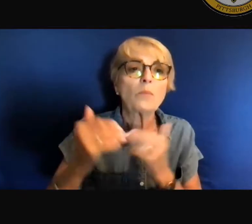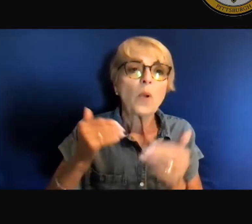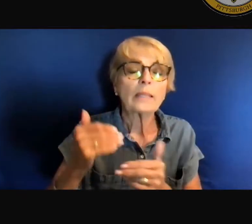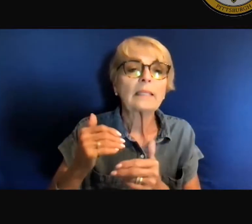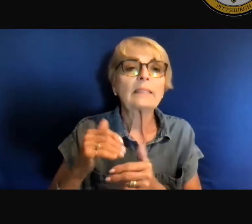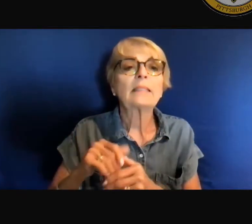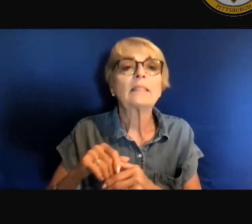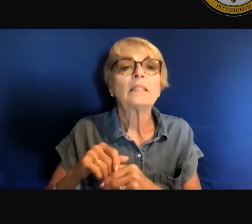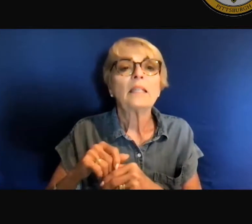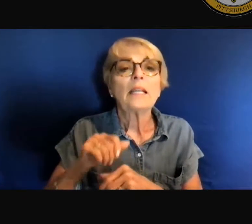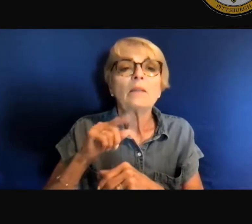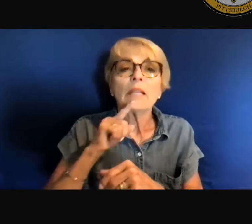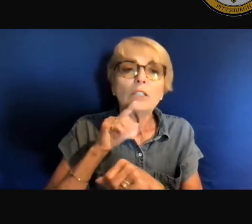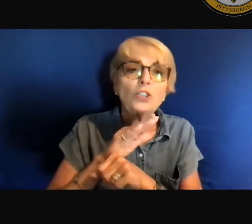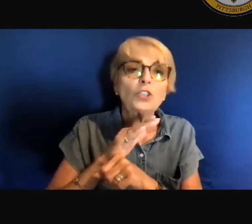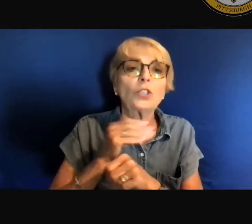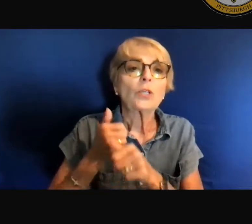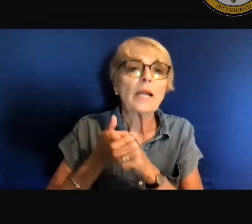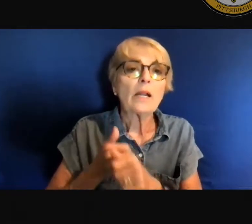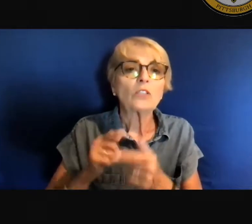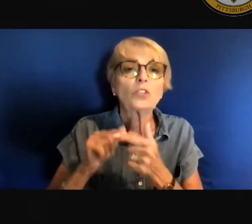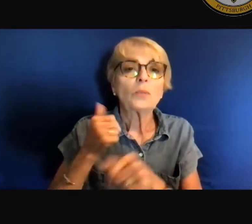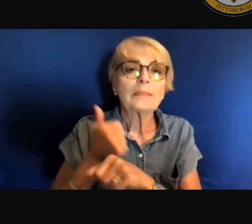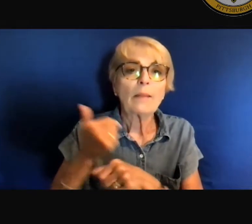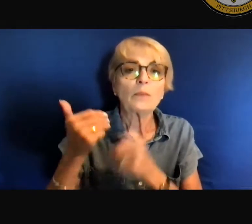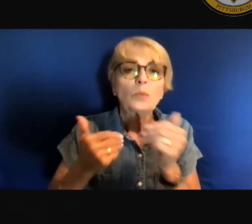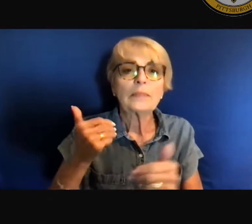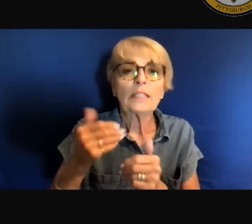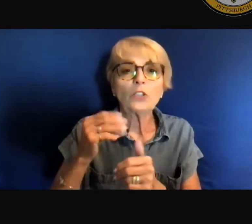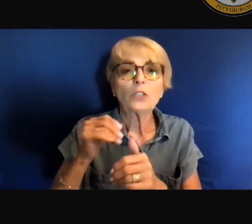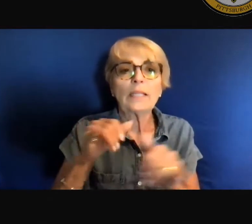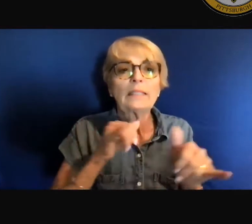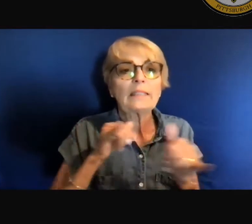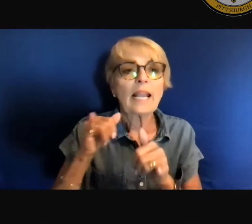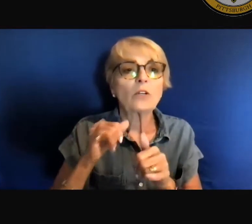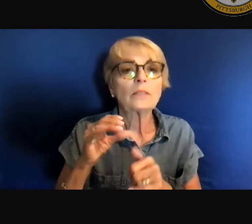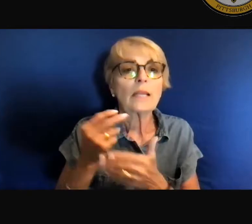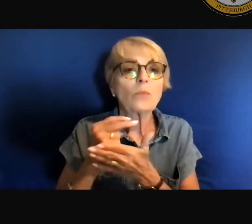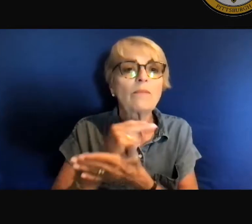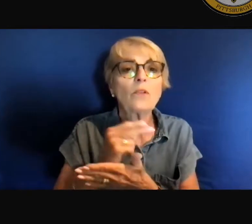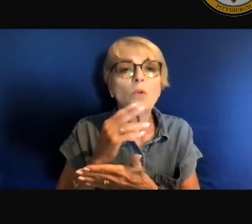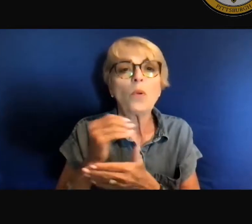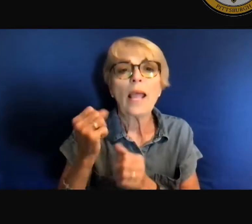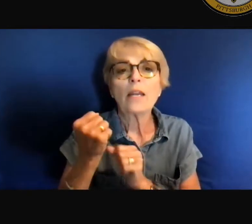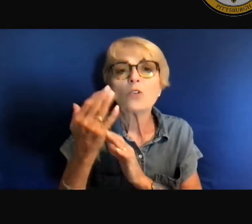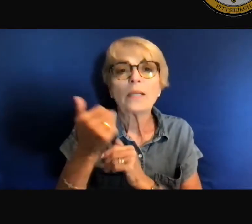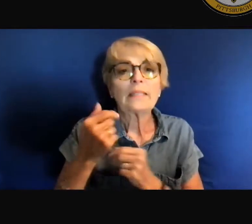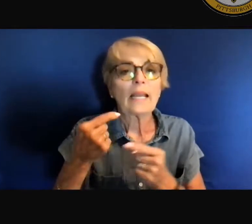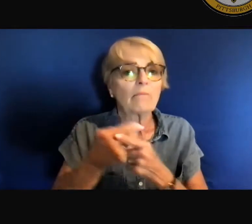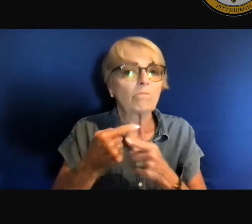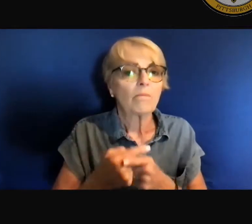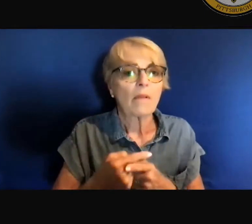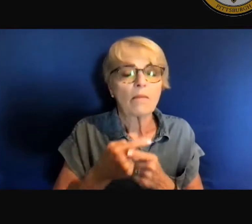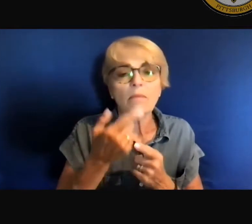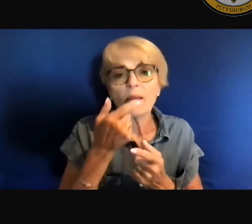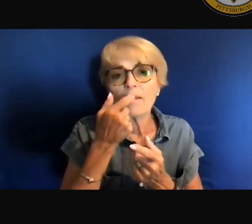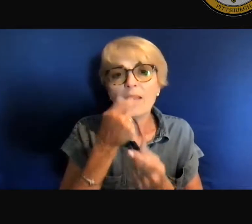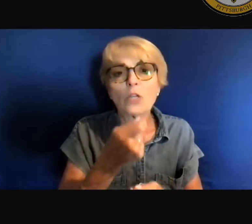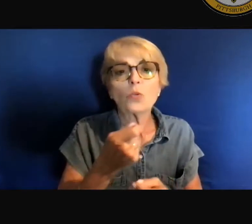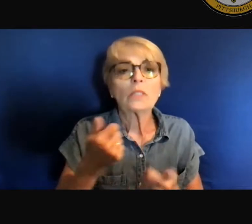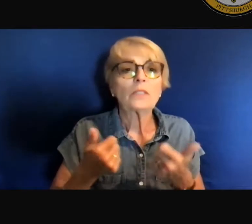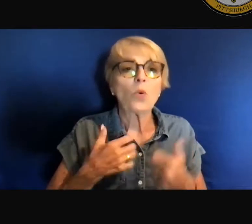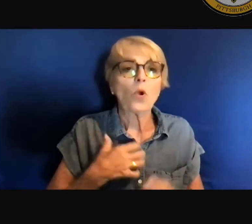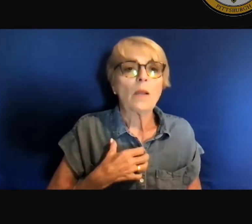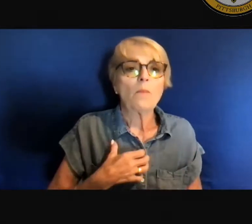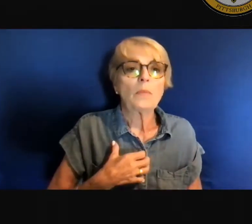ethical standards, and review and address any conflicts of interest or complaints. On this one, we wanted to note that